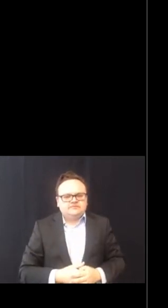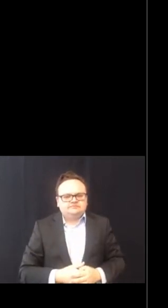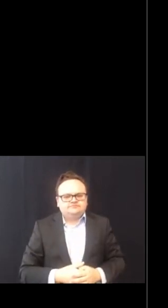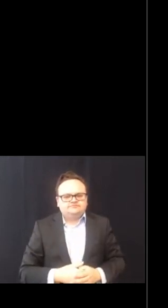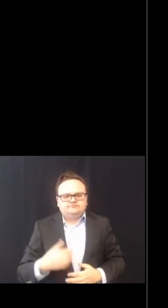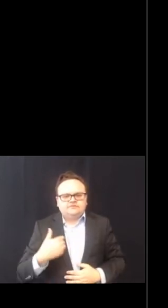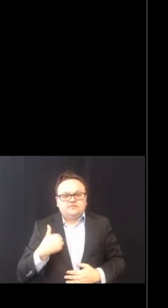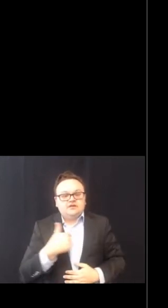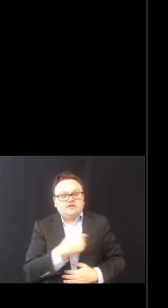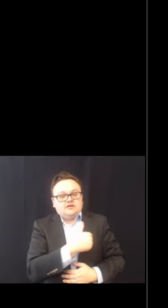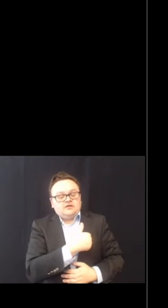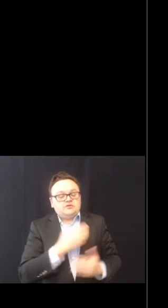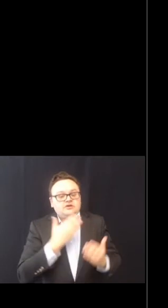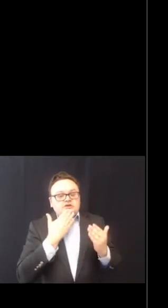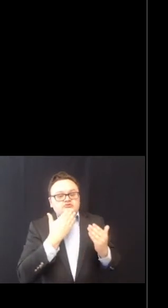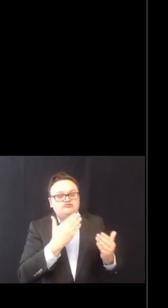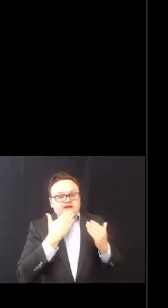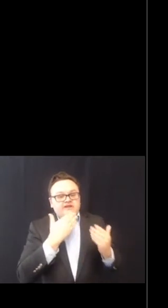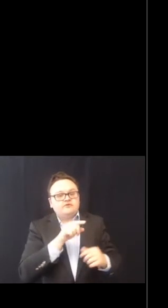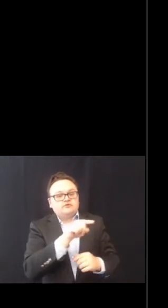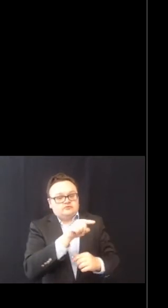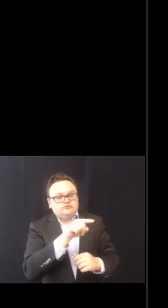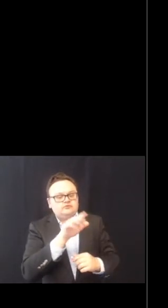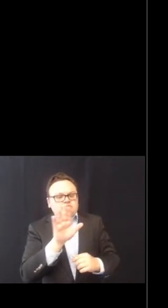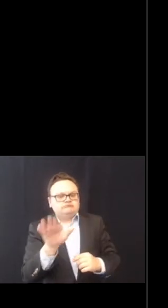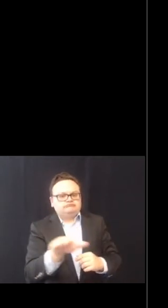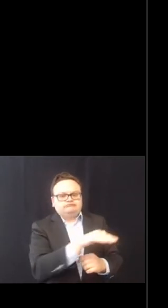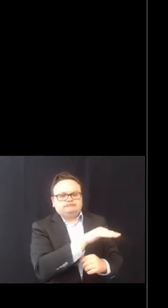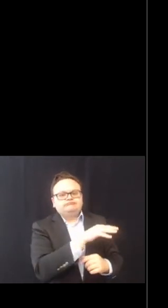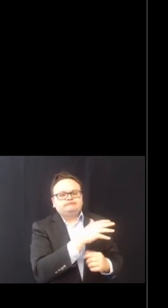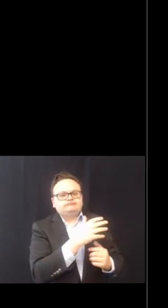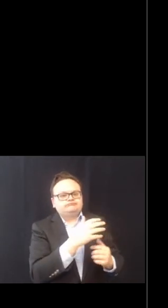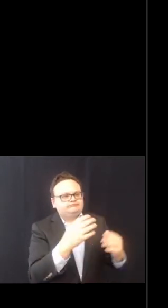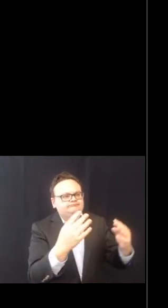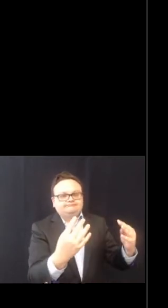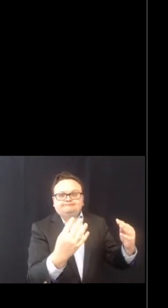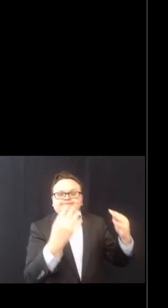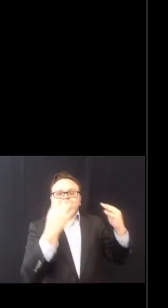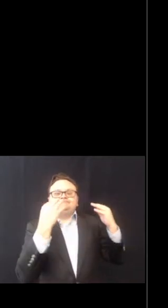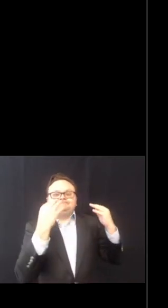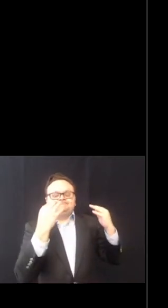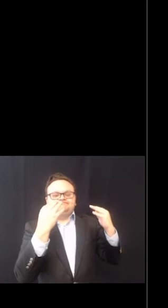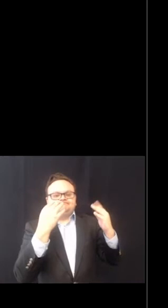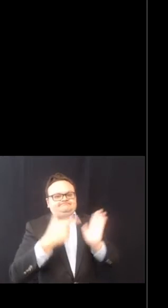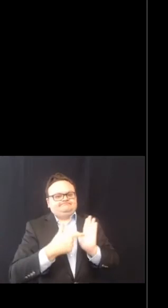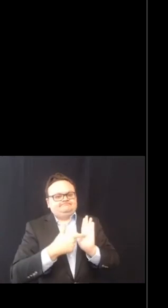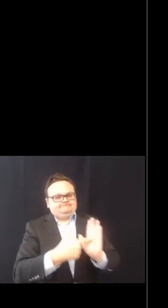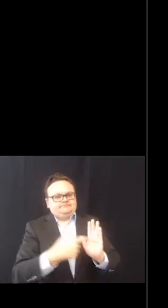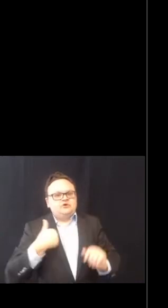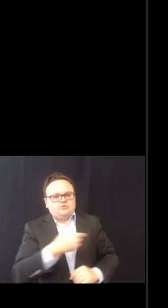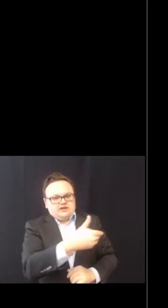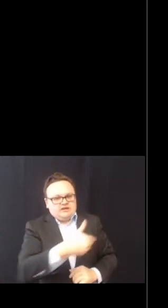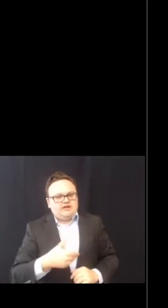for this opportunity to, be put in the spotlight for this. I